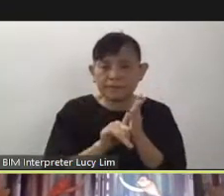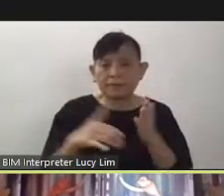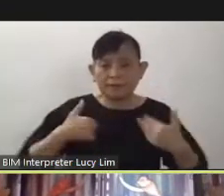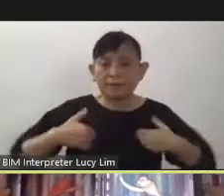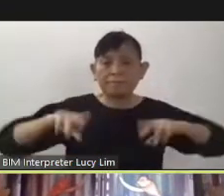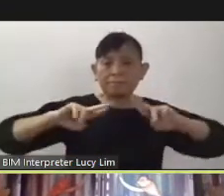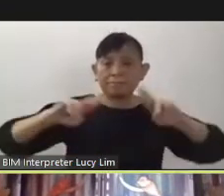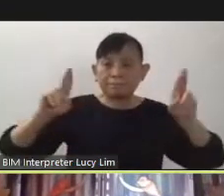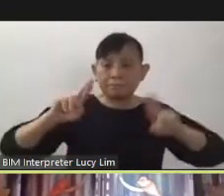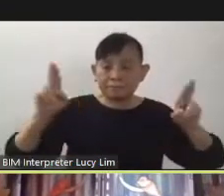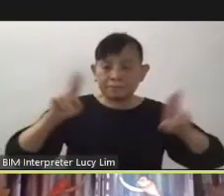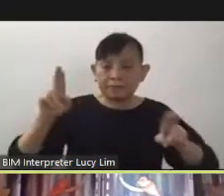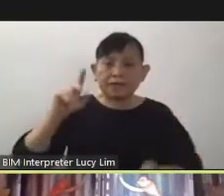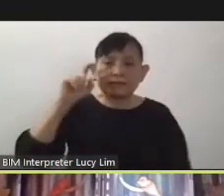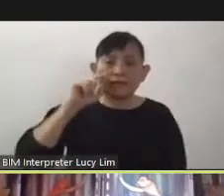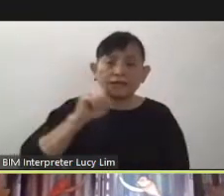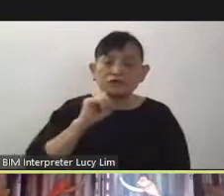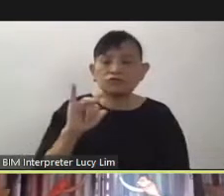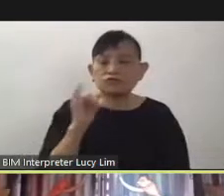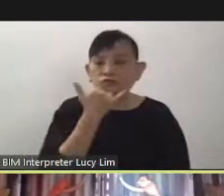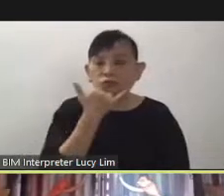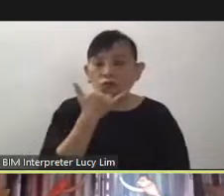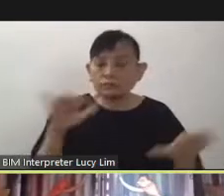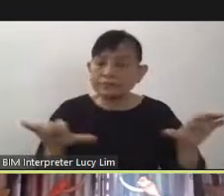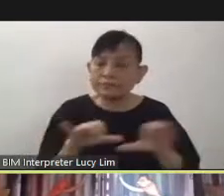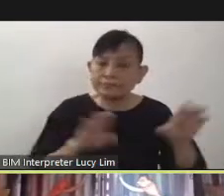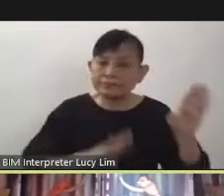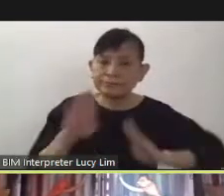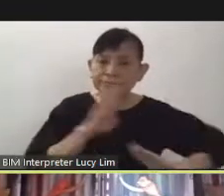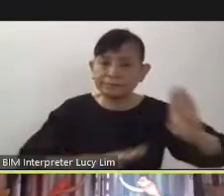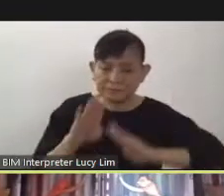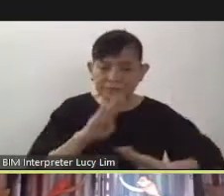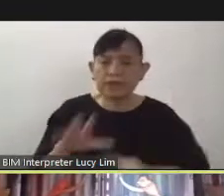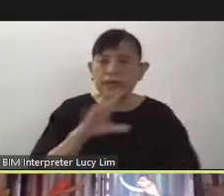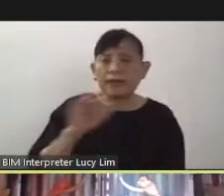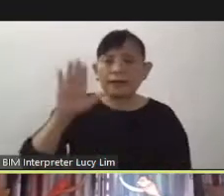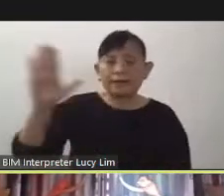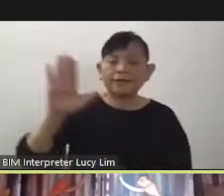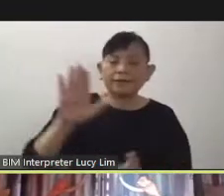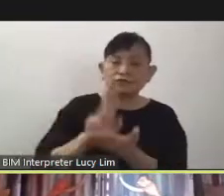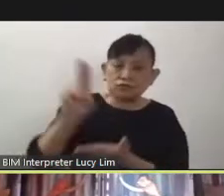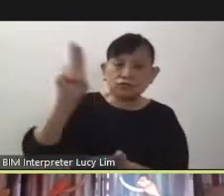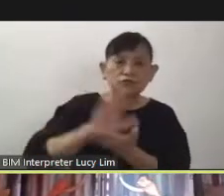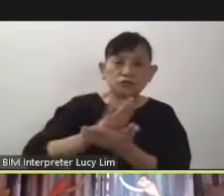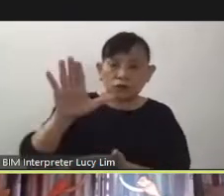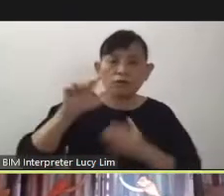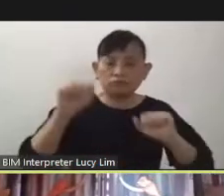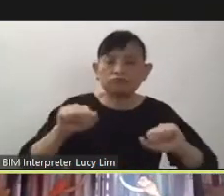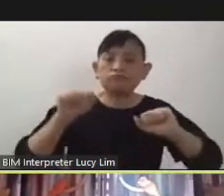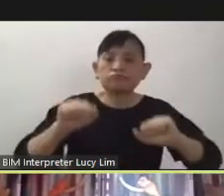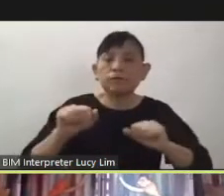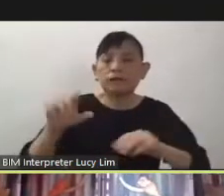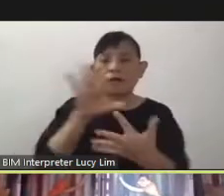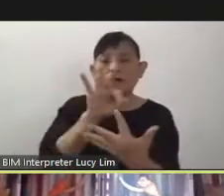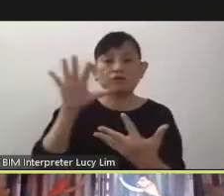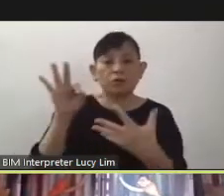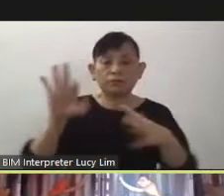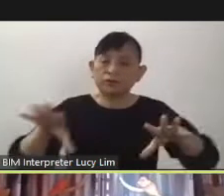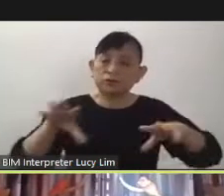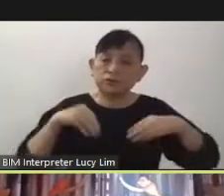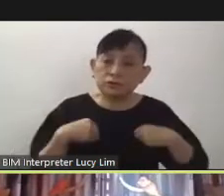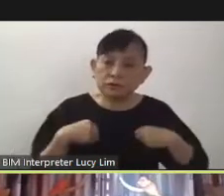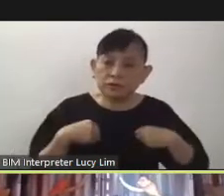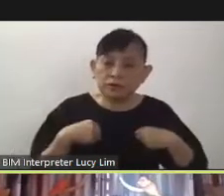the sexual misconduct policy and the institutions have an option to adopt it. And secondly, other than